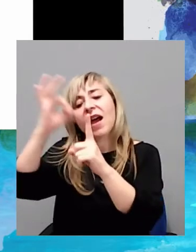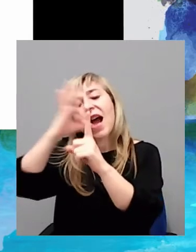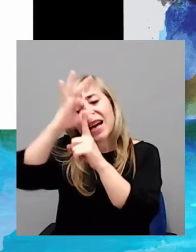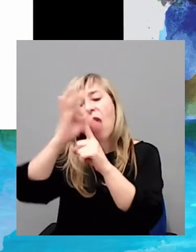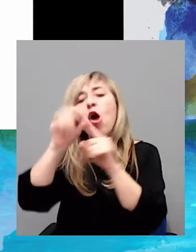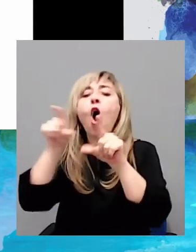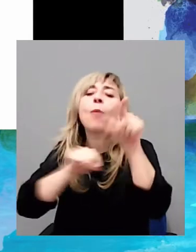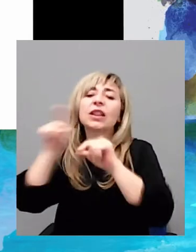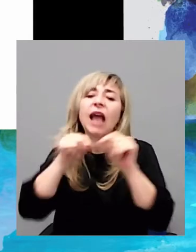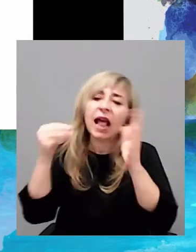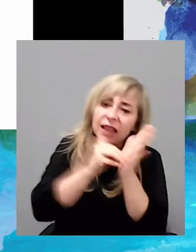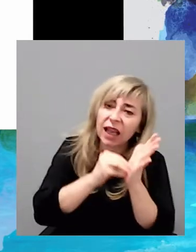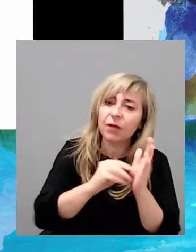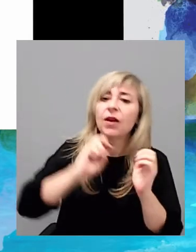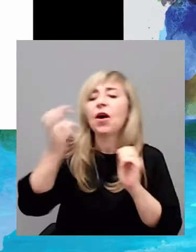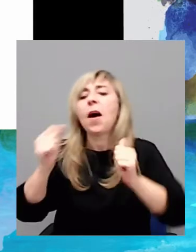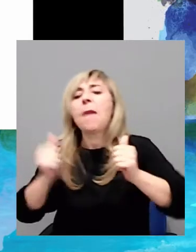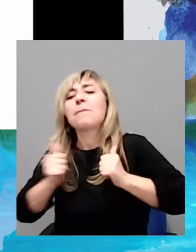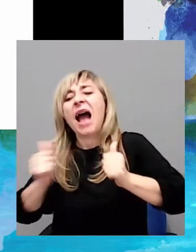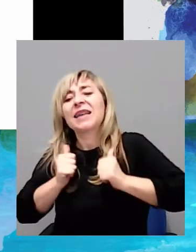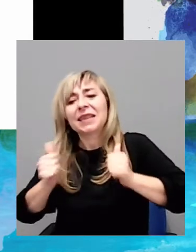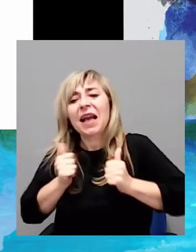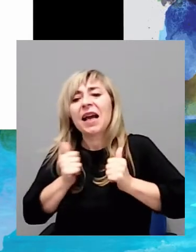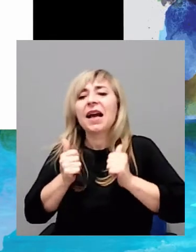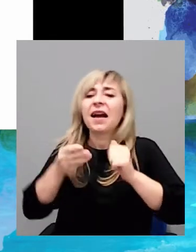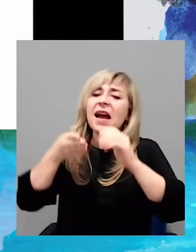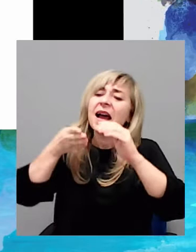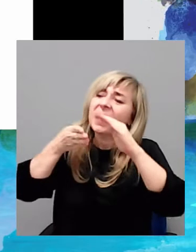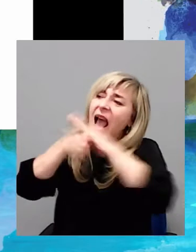Others thought that it should be an optional course.